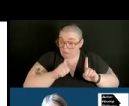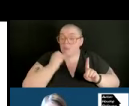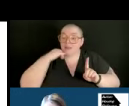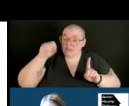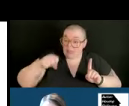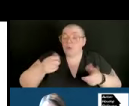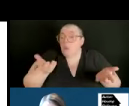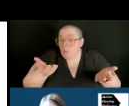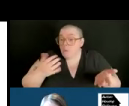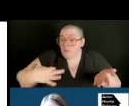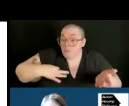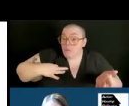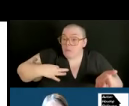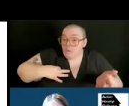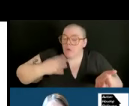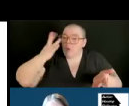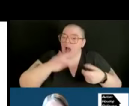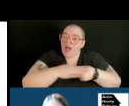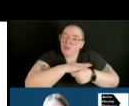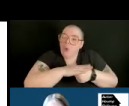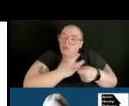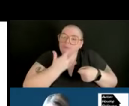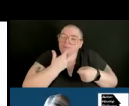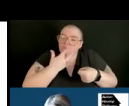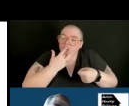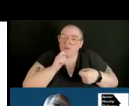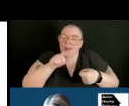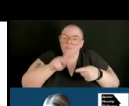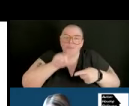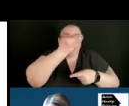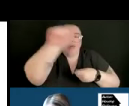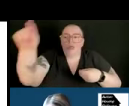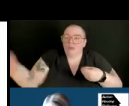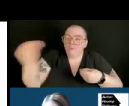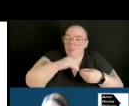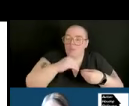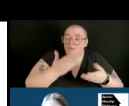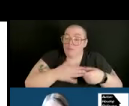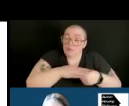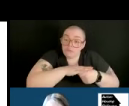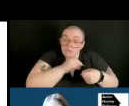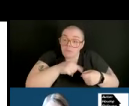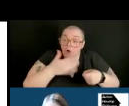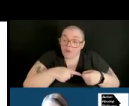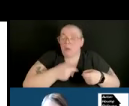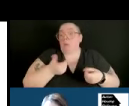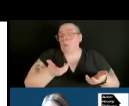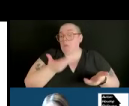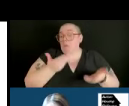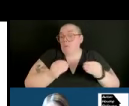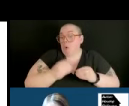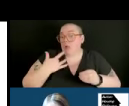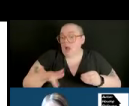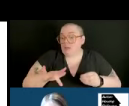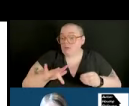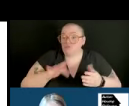These units have local preference, so they stand a good chance of eventually getting one. And again, this is part of the CHAMP